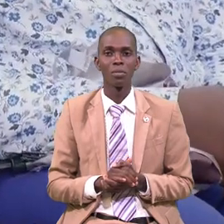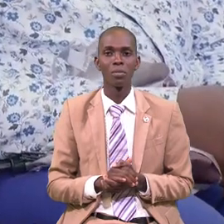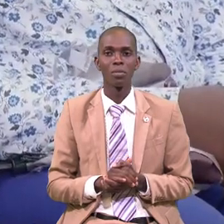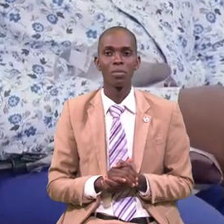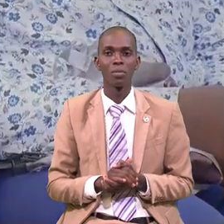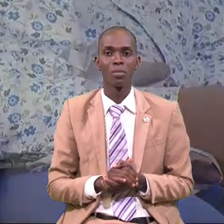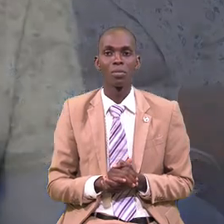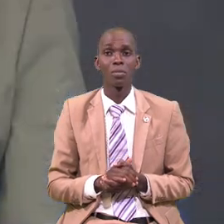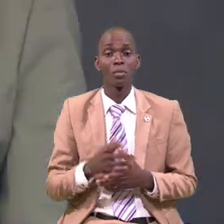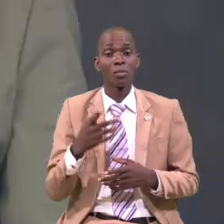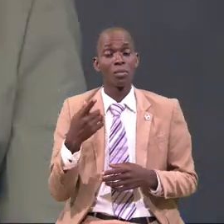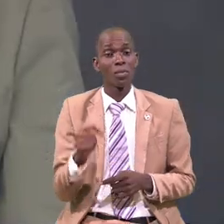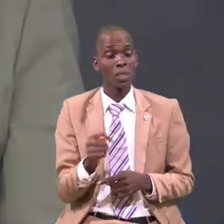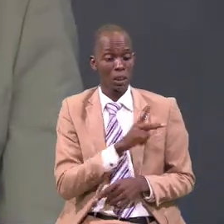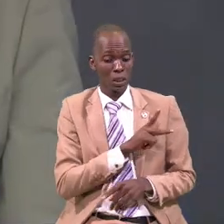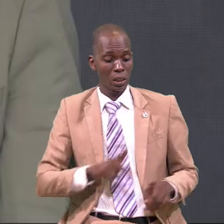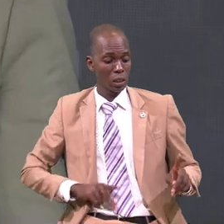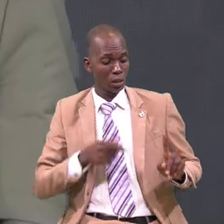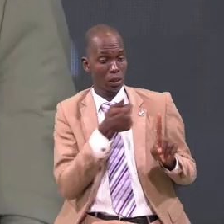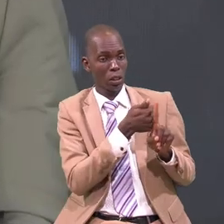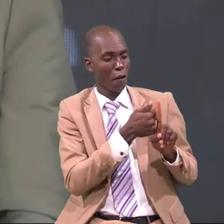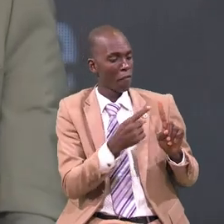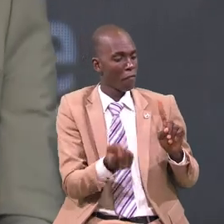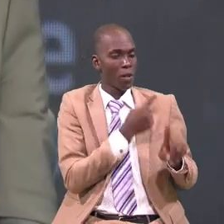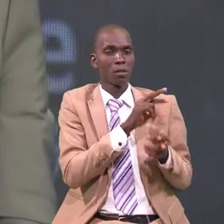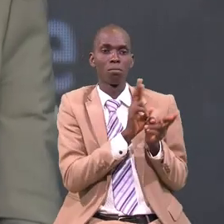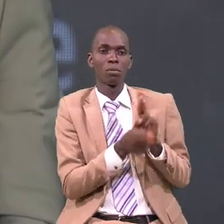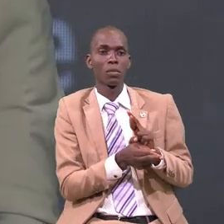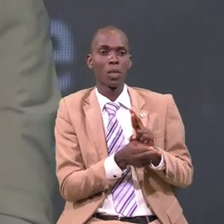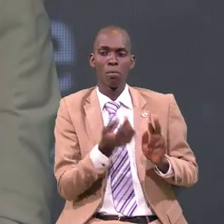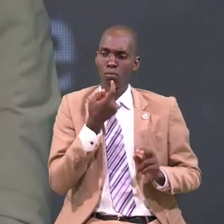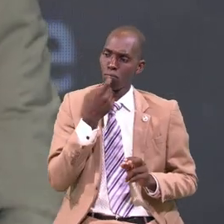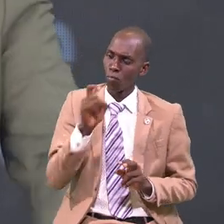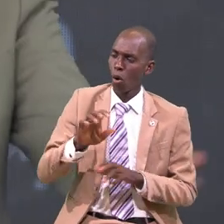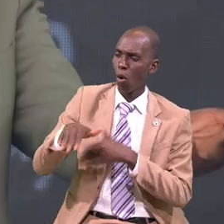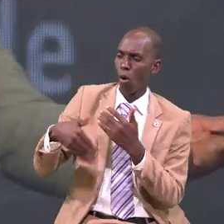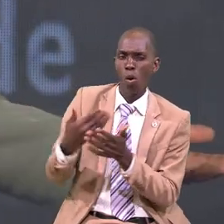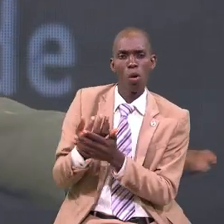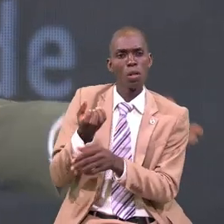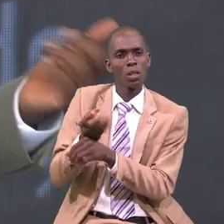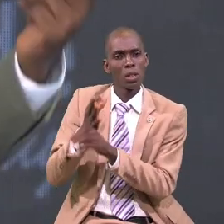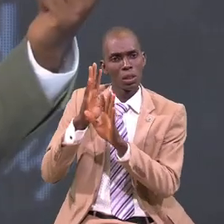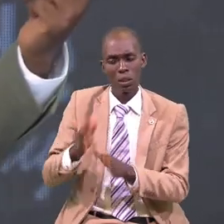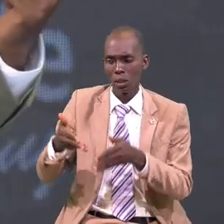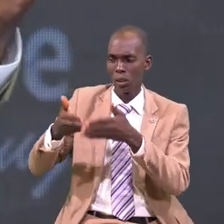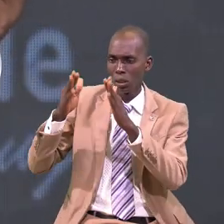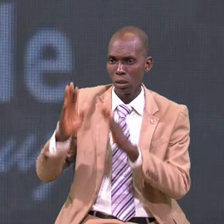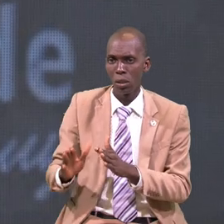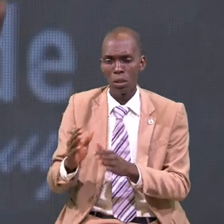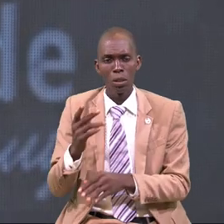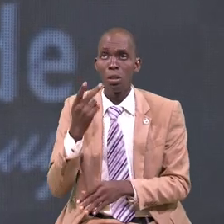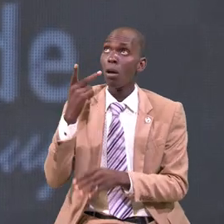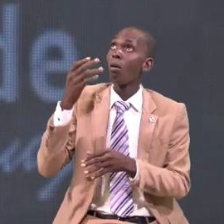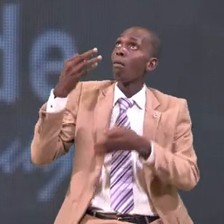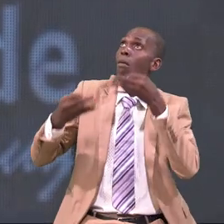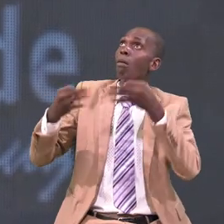The king himself repented, and all his people, counselors, ministers, they saw judgment is coming.